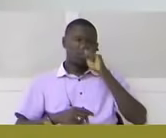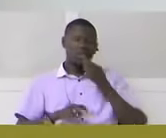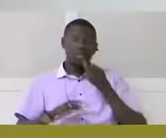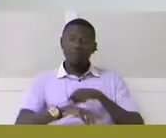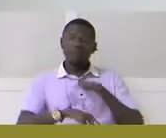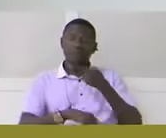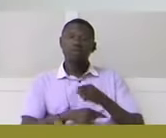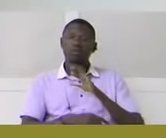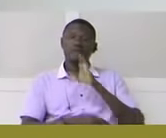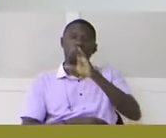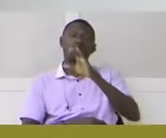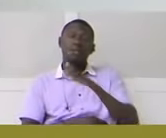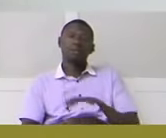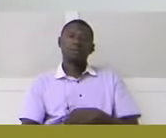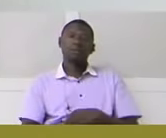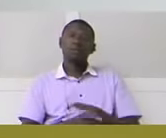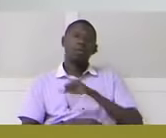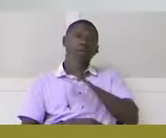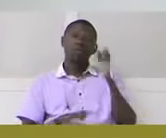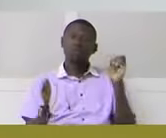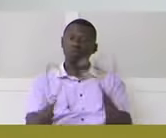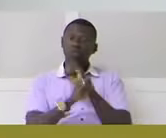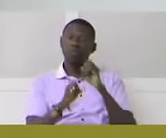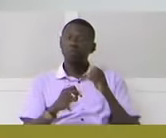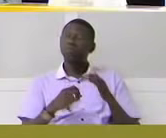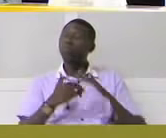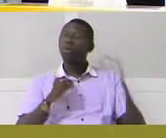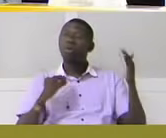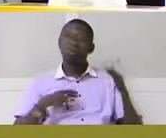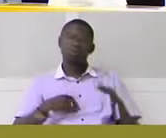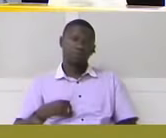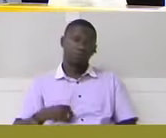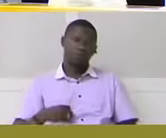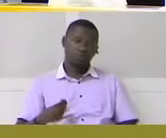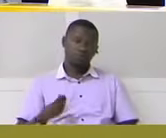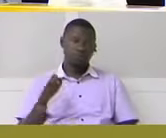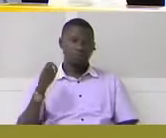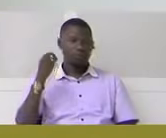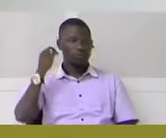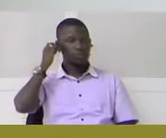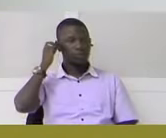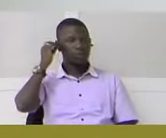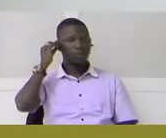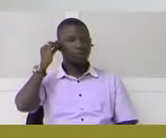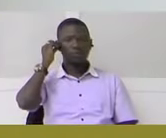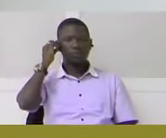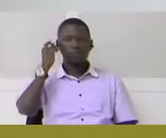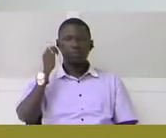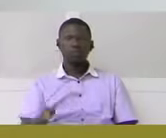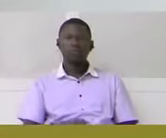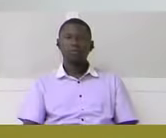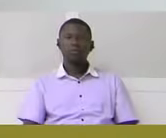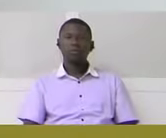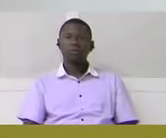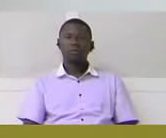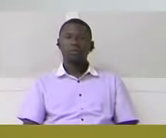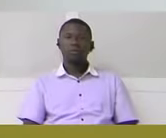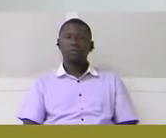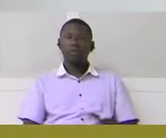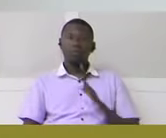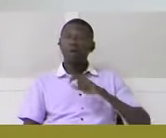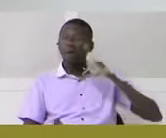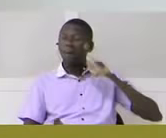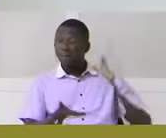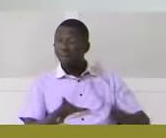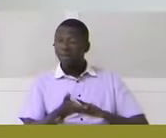country. Wala mke ka fa ila bankoe. And nothing more. Anu do kuta kudo do kotante je ko rekam na manke wor ka fa ila bankoe. Be rest assured Gambians.